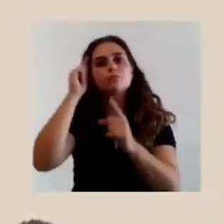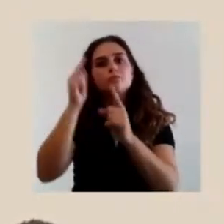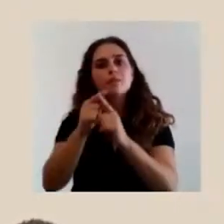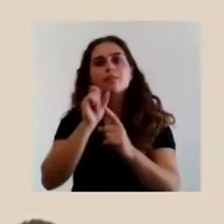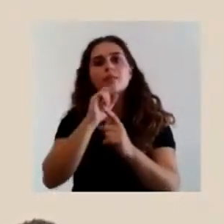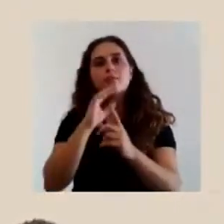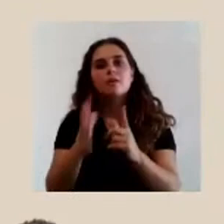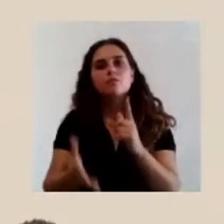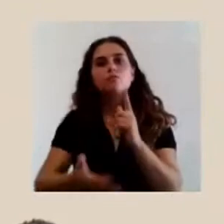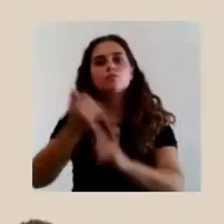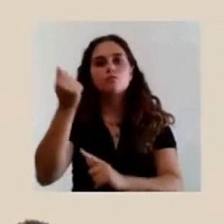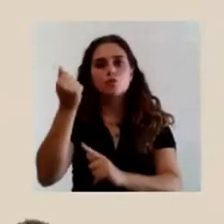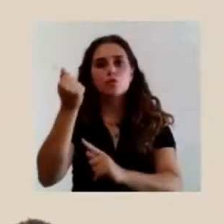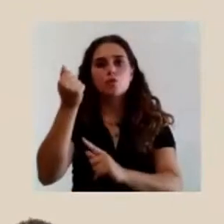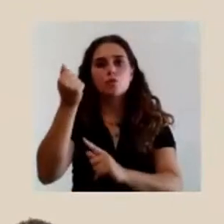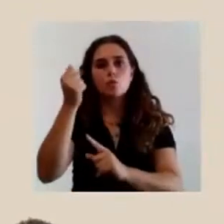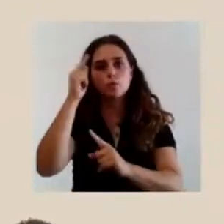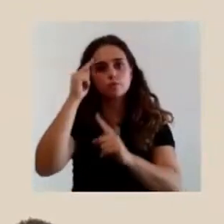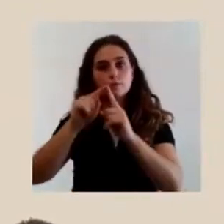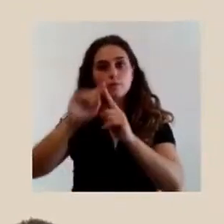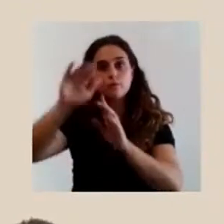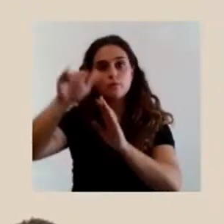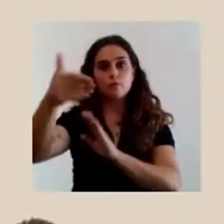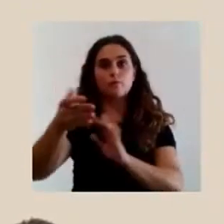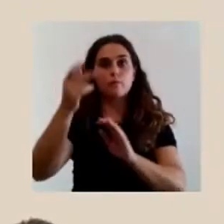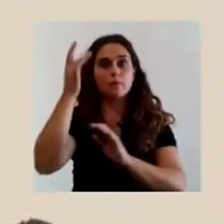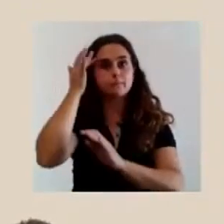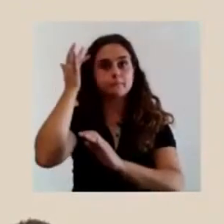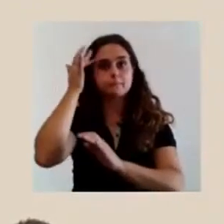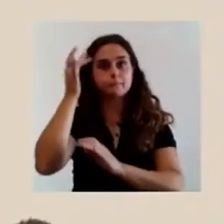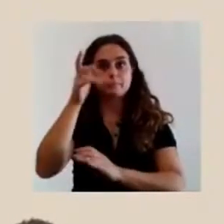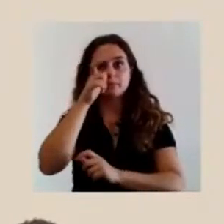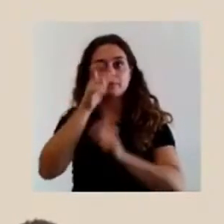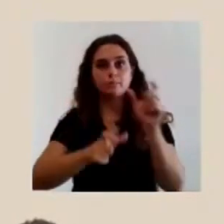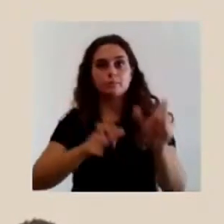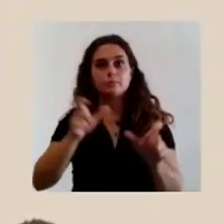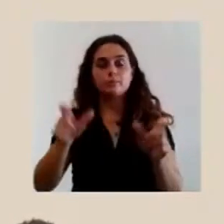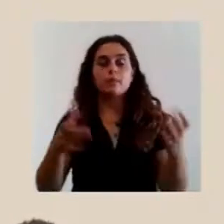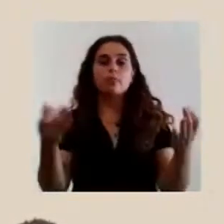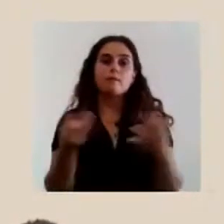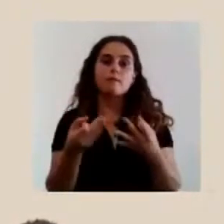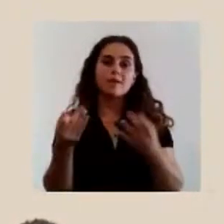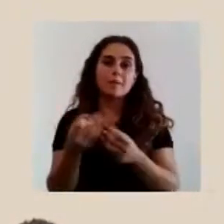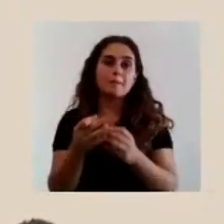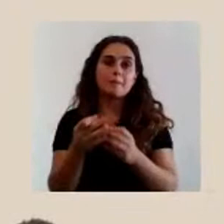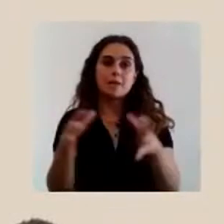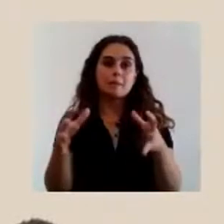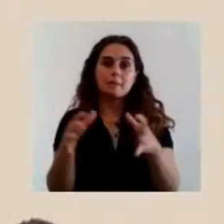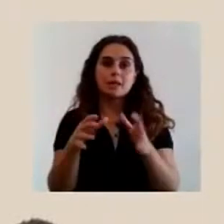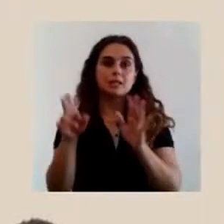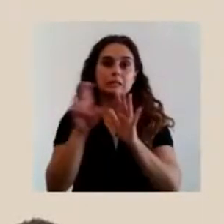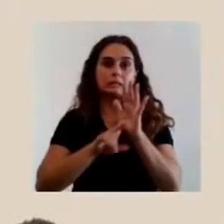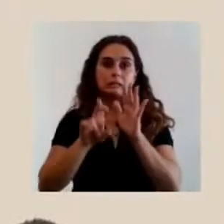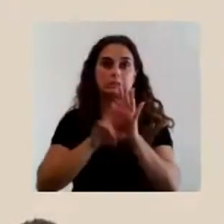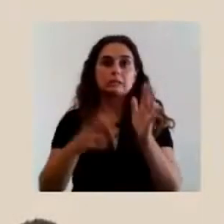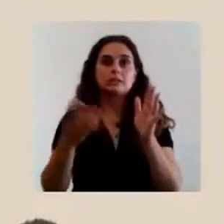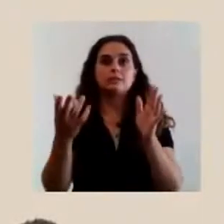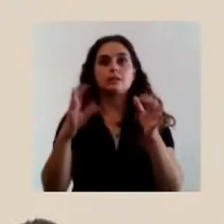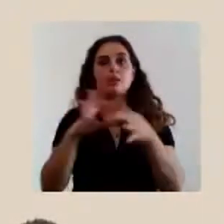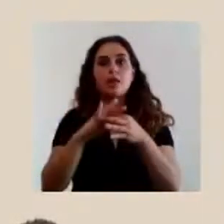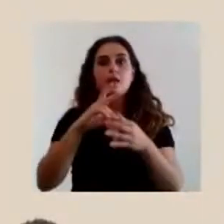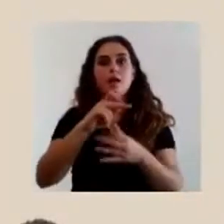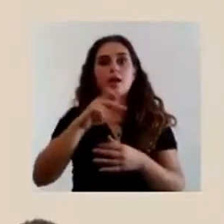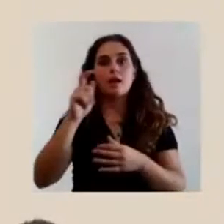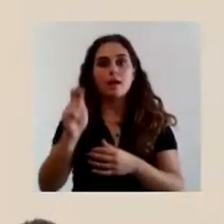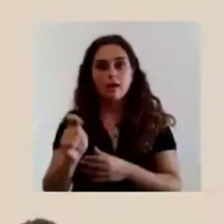goal in manners similar to the human brain. Indeed, many of the learning rules utilized in AI